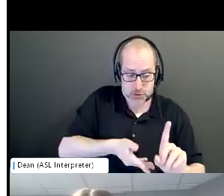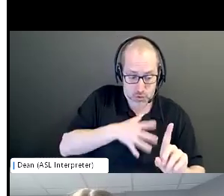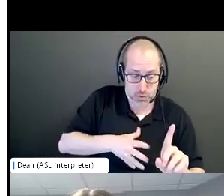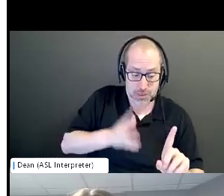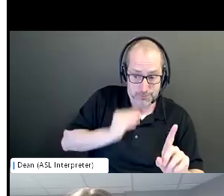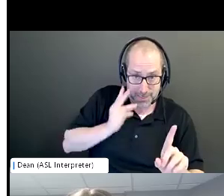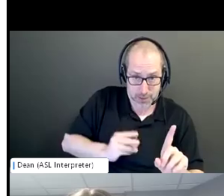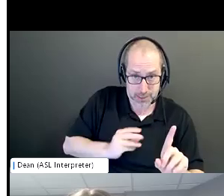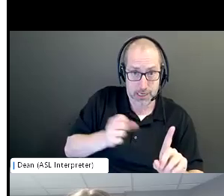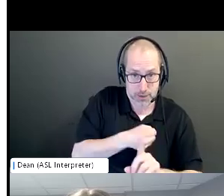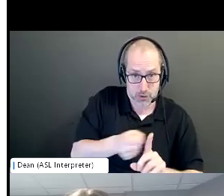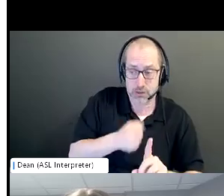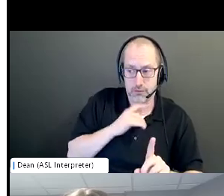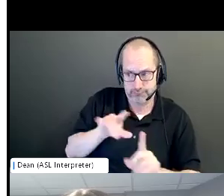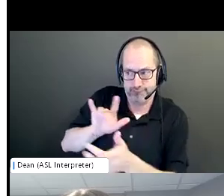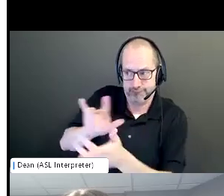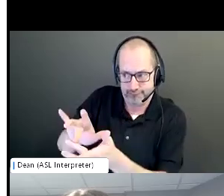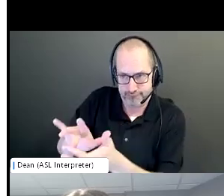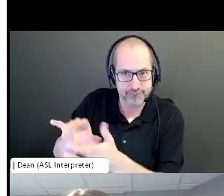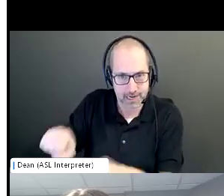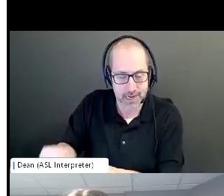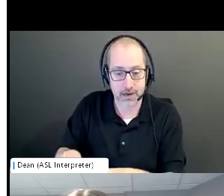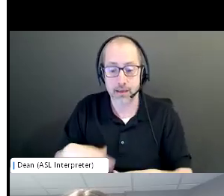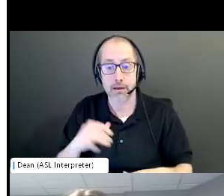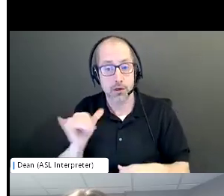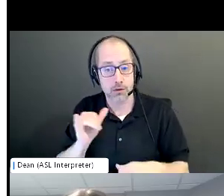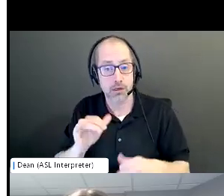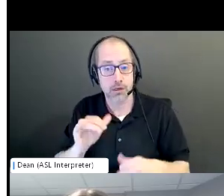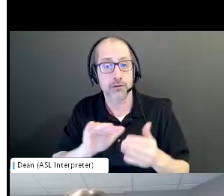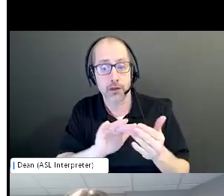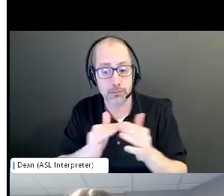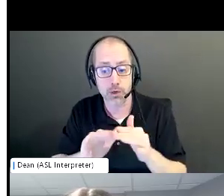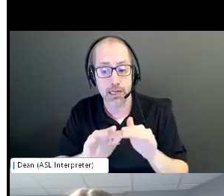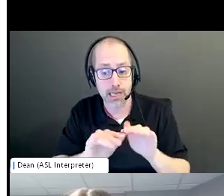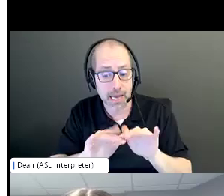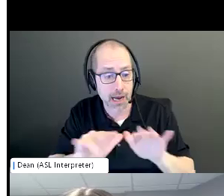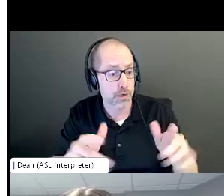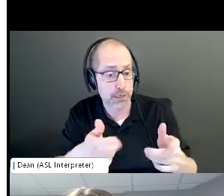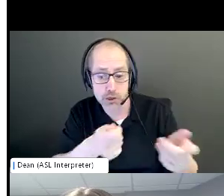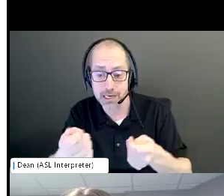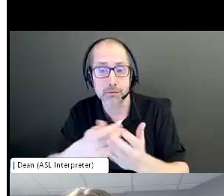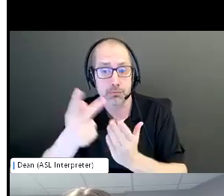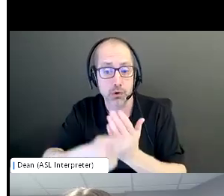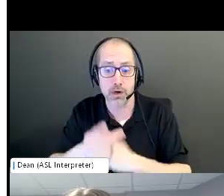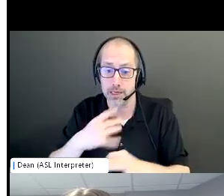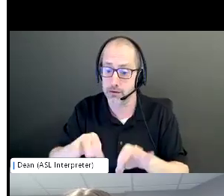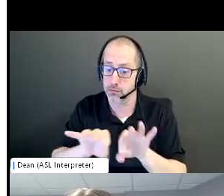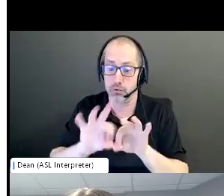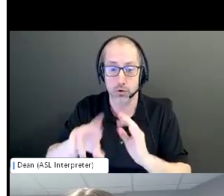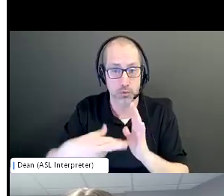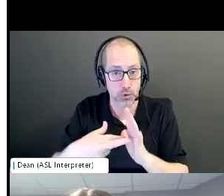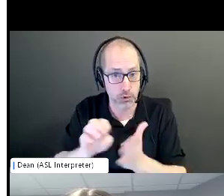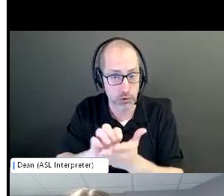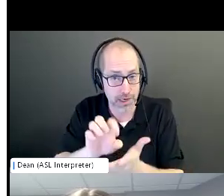more. We also have a robust community outreach and engagement program that plays a significant role in educating the public and